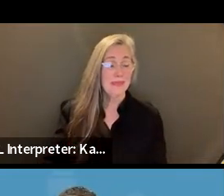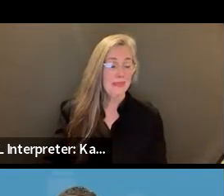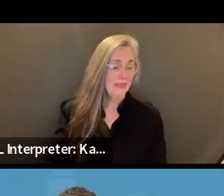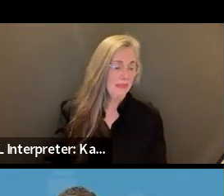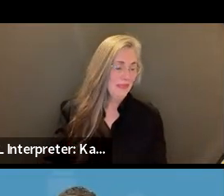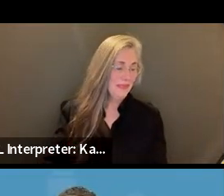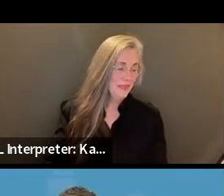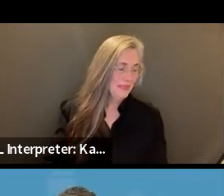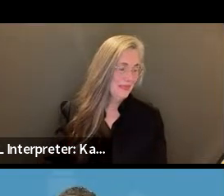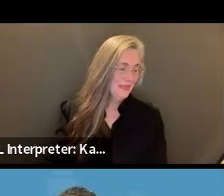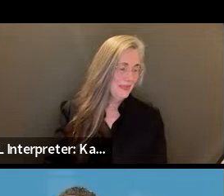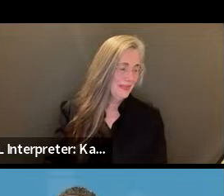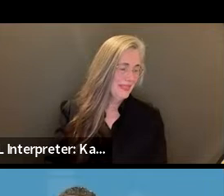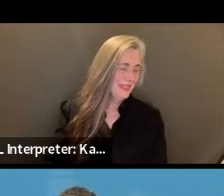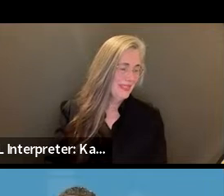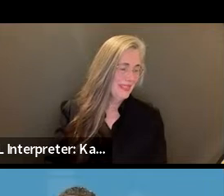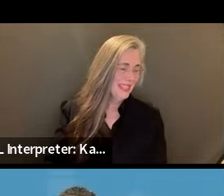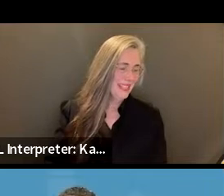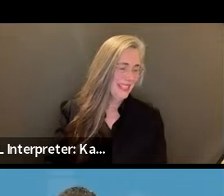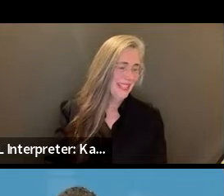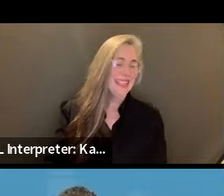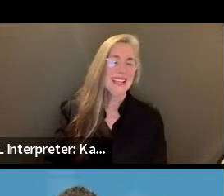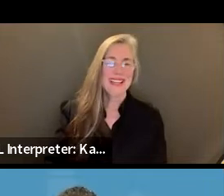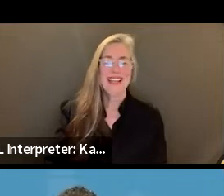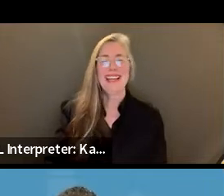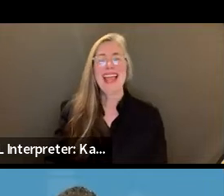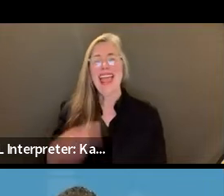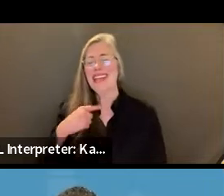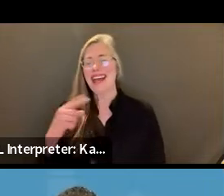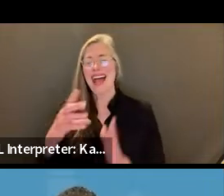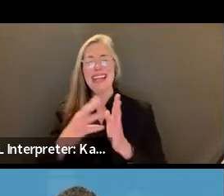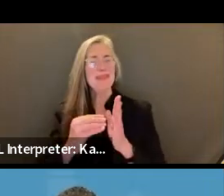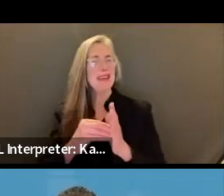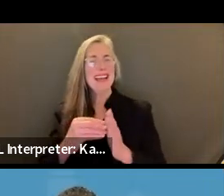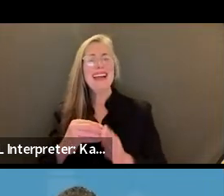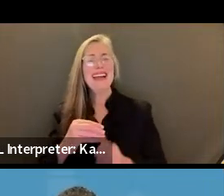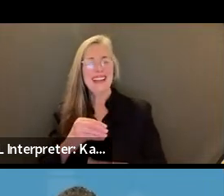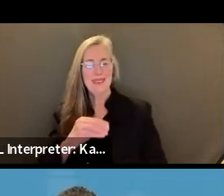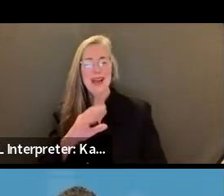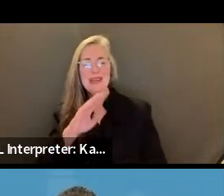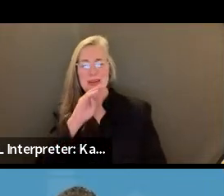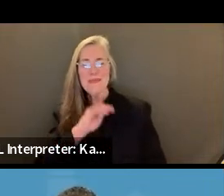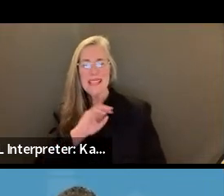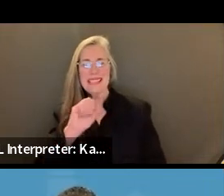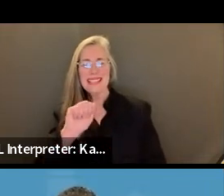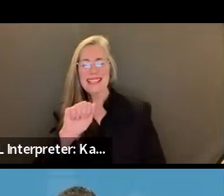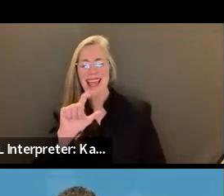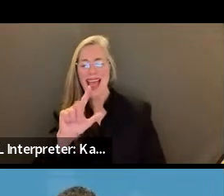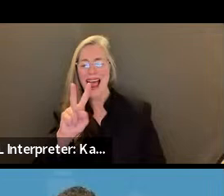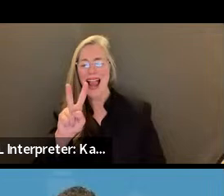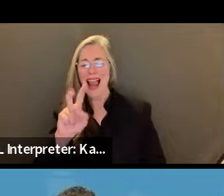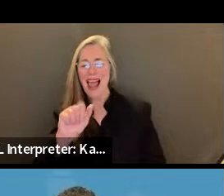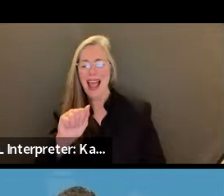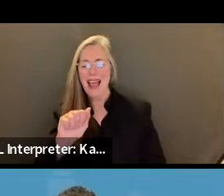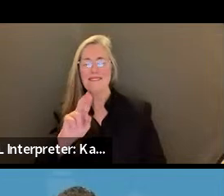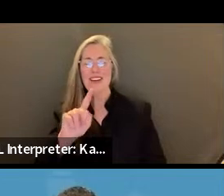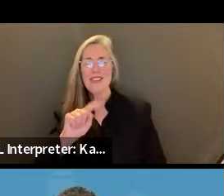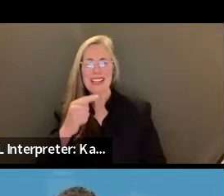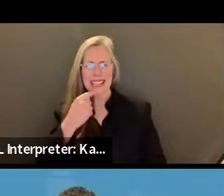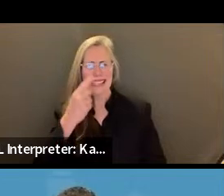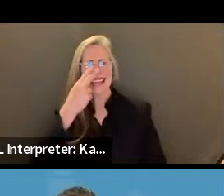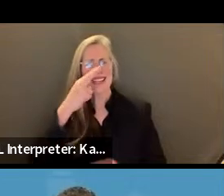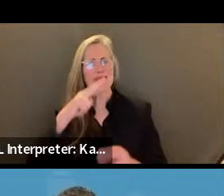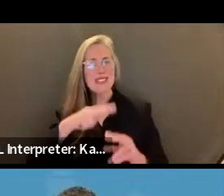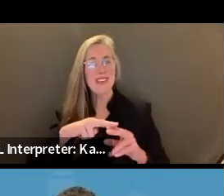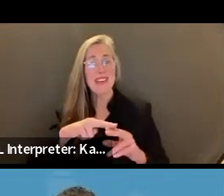just, as the second part of that committee, I echo the comments of Ms. Alvarez. It was fun. We make it fun, but I also wanted just to add to the expertise that